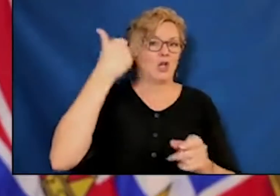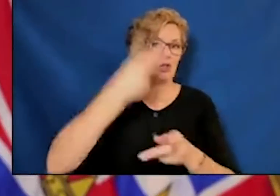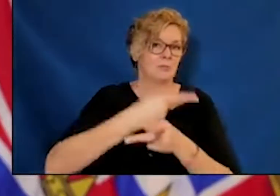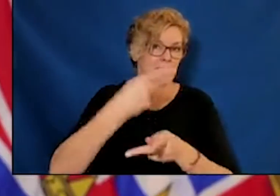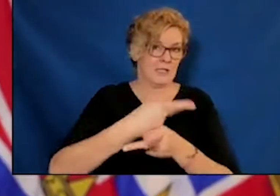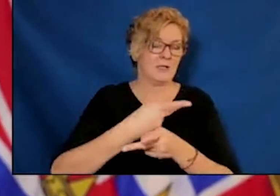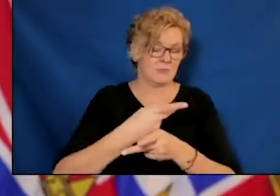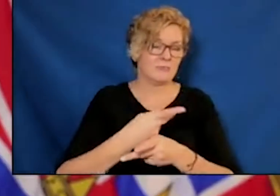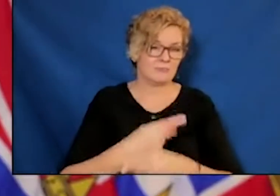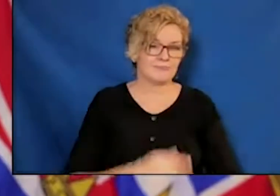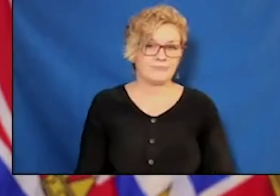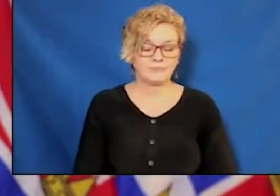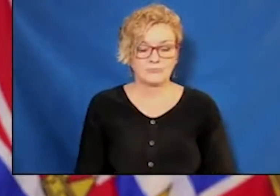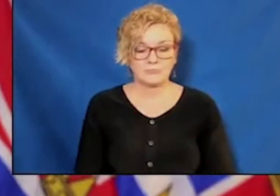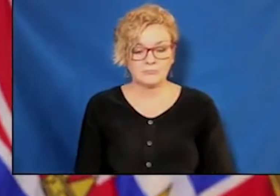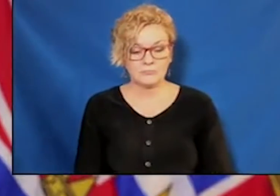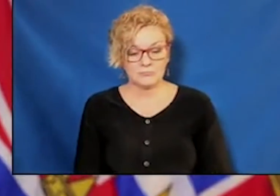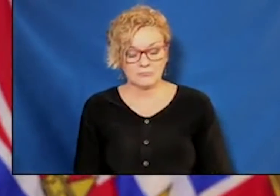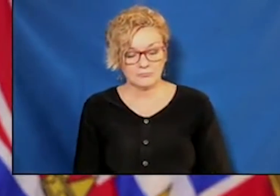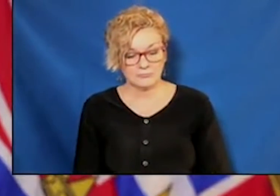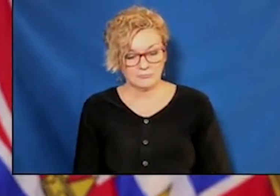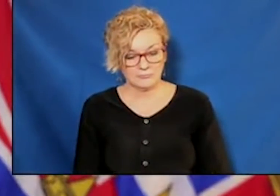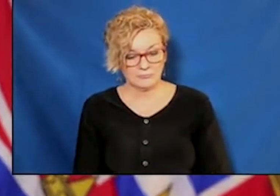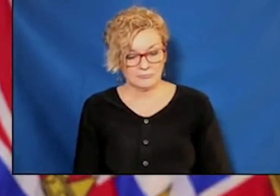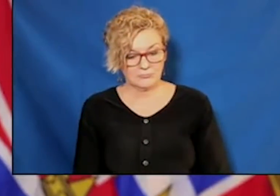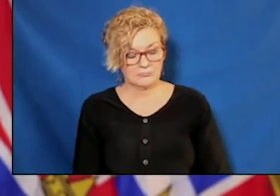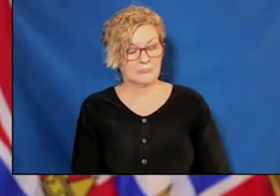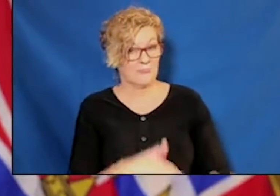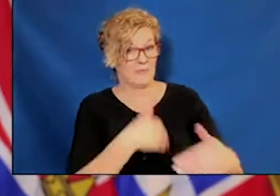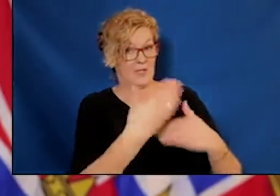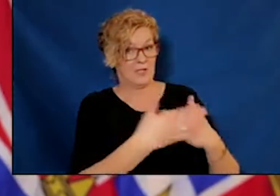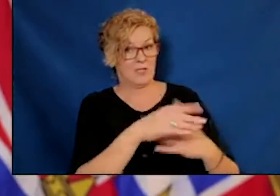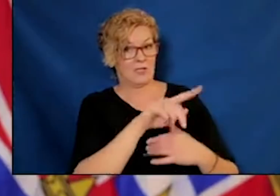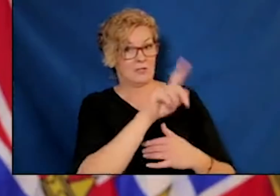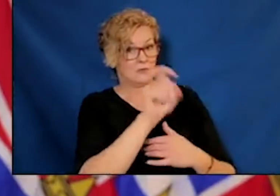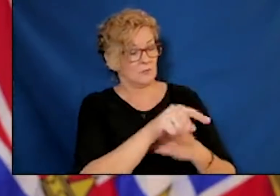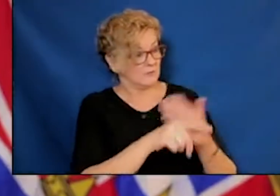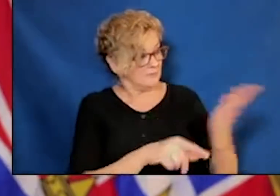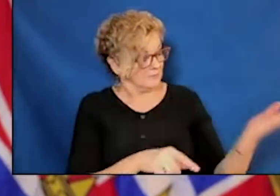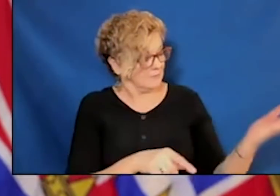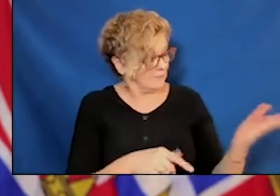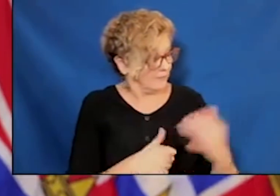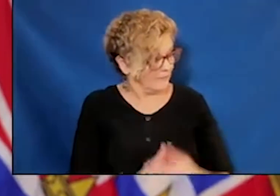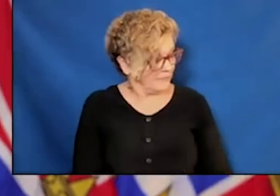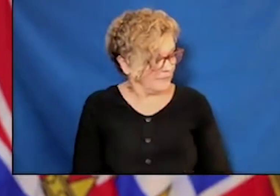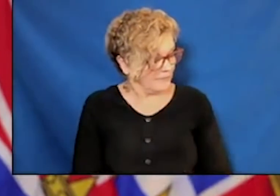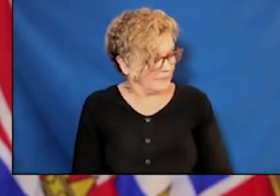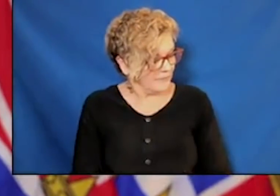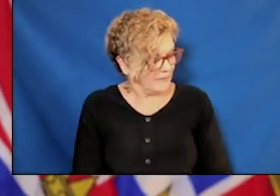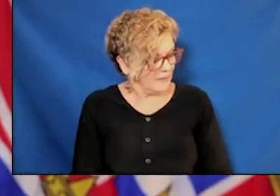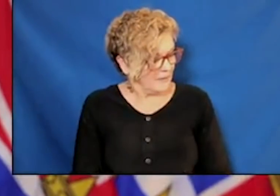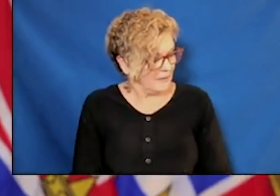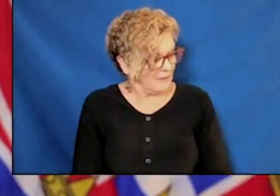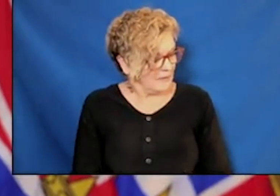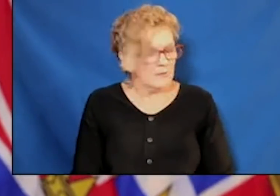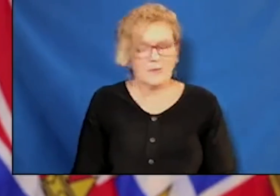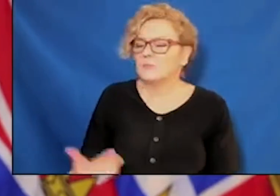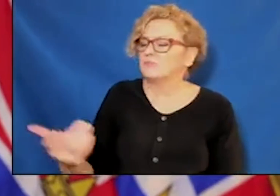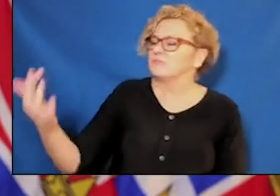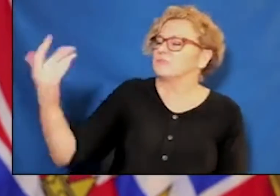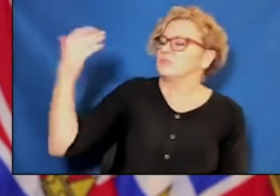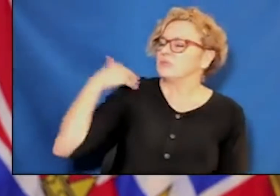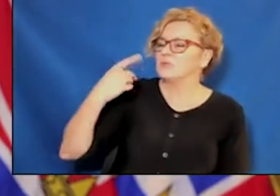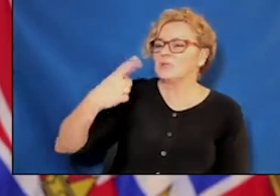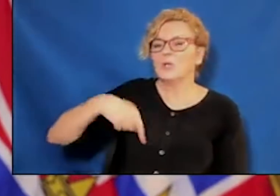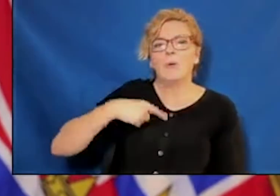Good afternoon, Dr. Henry. Early in the pandemic, when discussing community immunity or herd immunity, we often